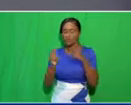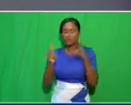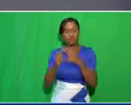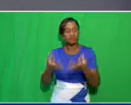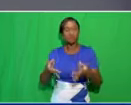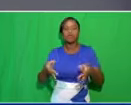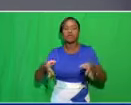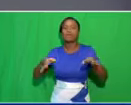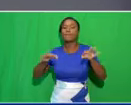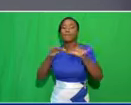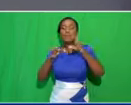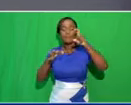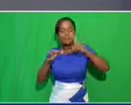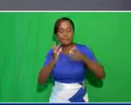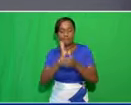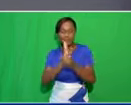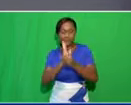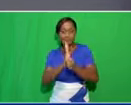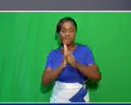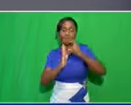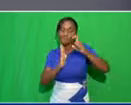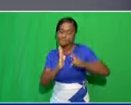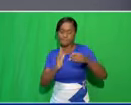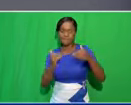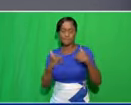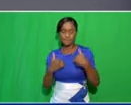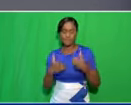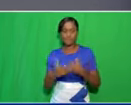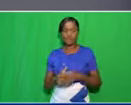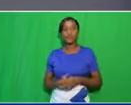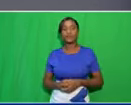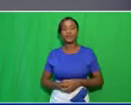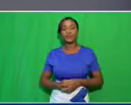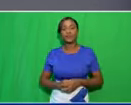important skills that we need to have. Of course,